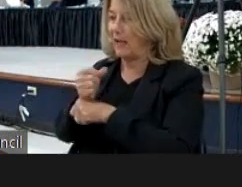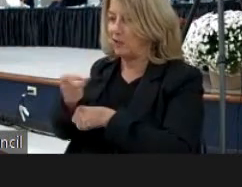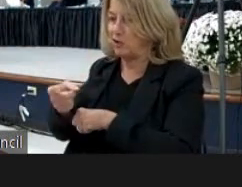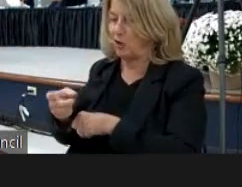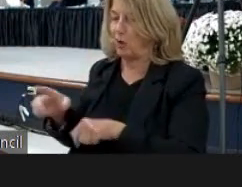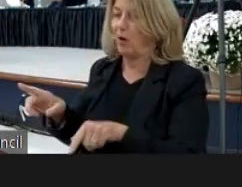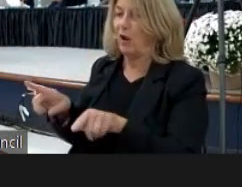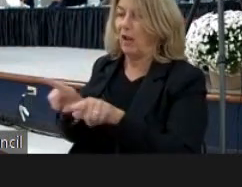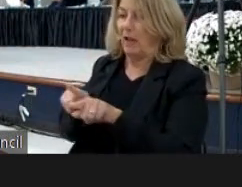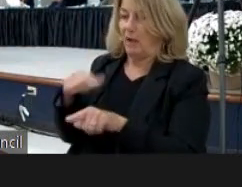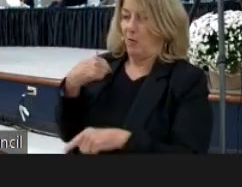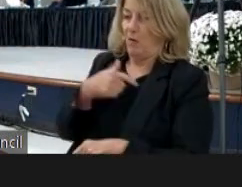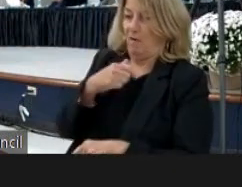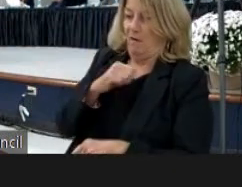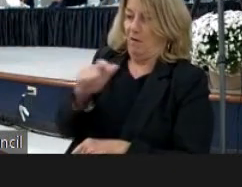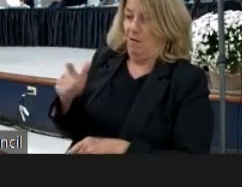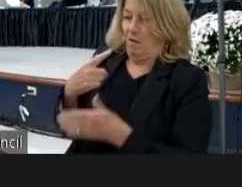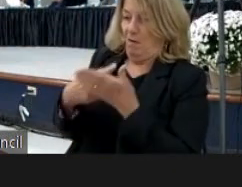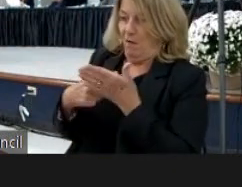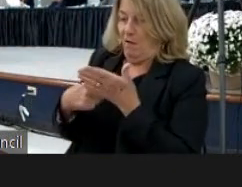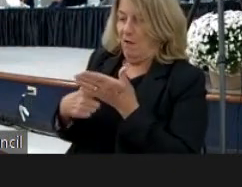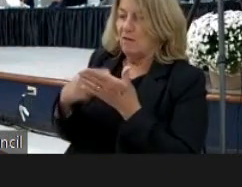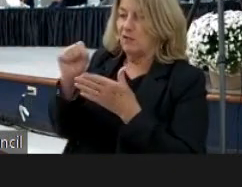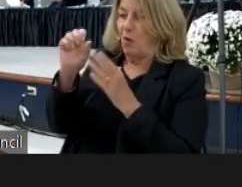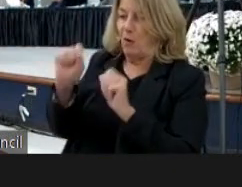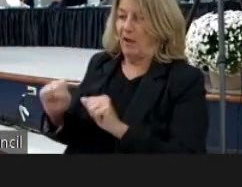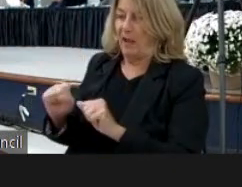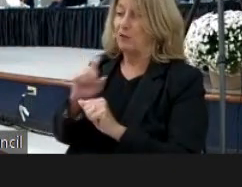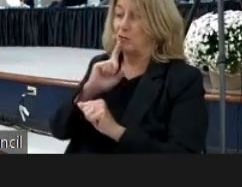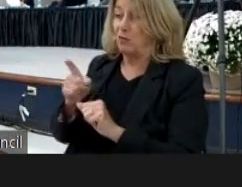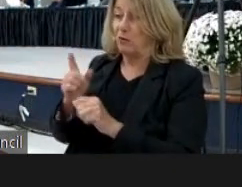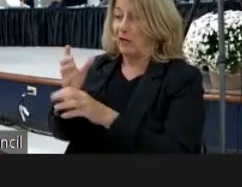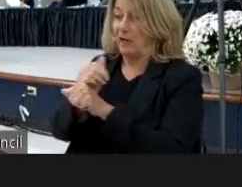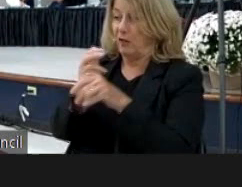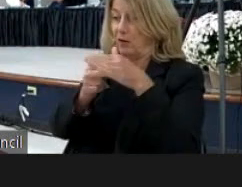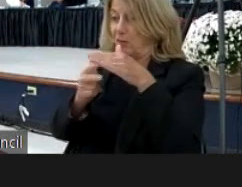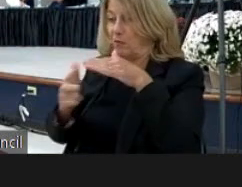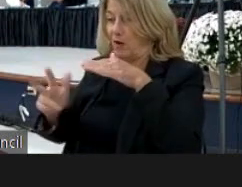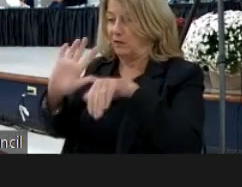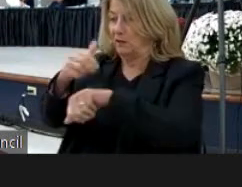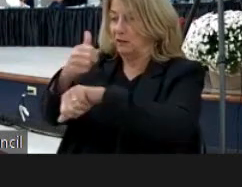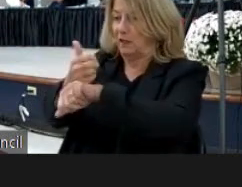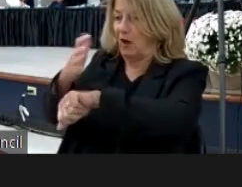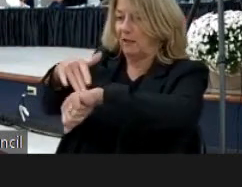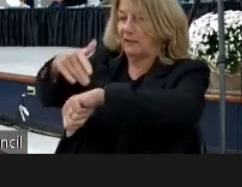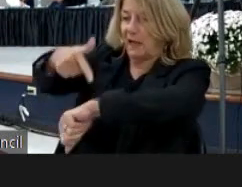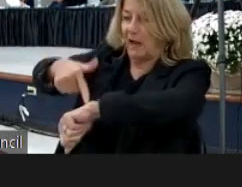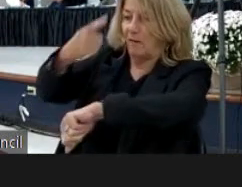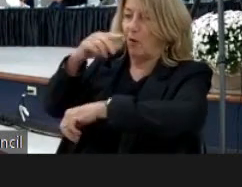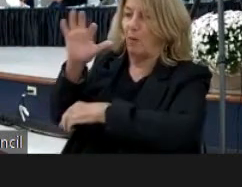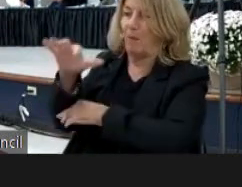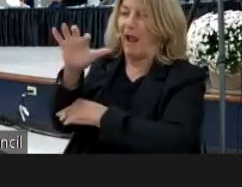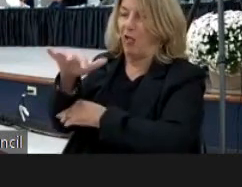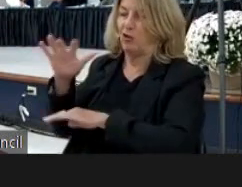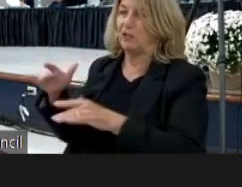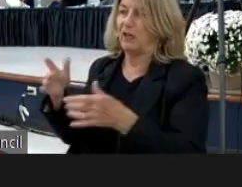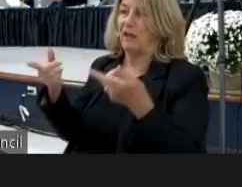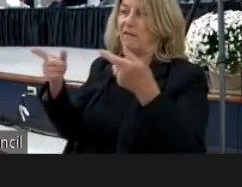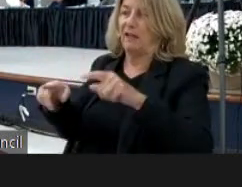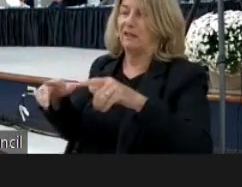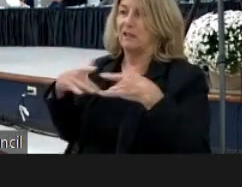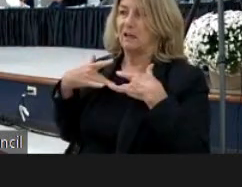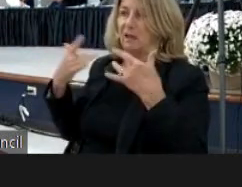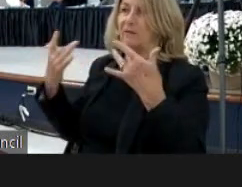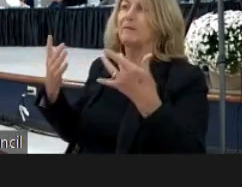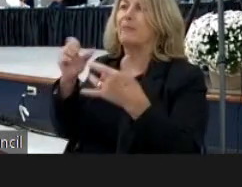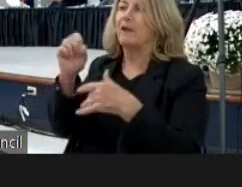all come, so that we can certainly get the garage in place in time for Taylor's events. And so we're